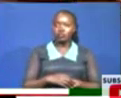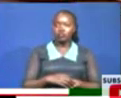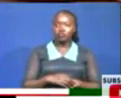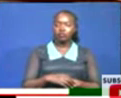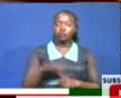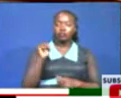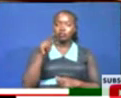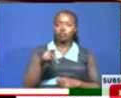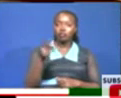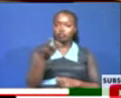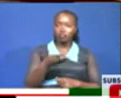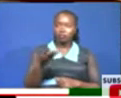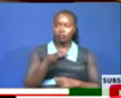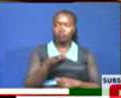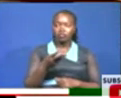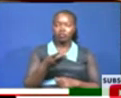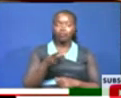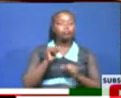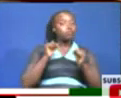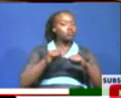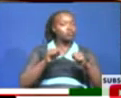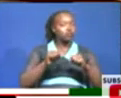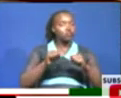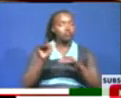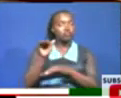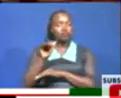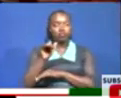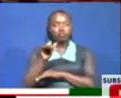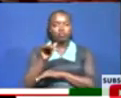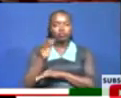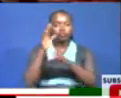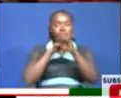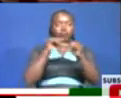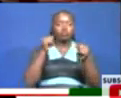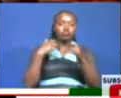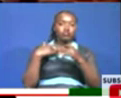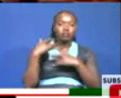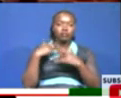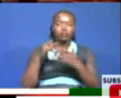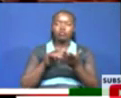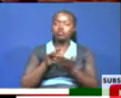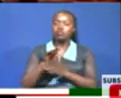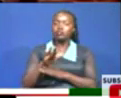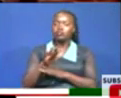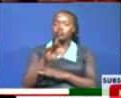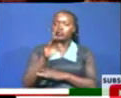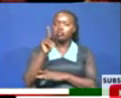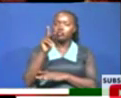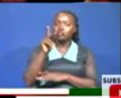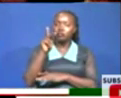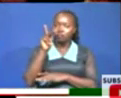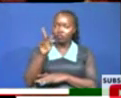Legislators on Wednesday gave a nod to a request by the executive concerning the deployment of Kenya Defense